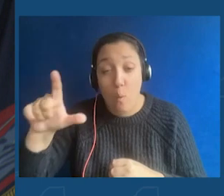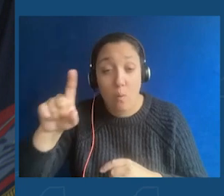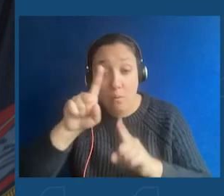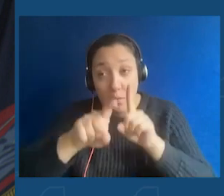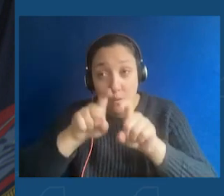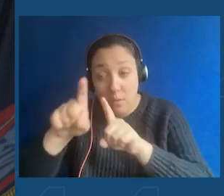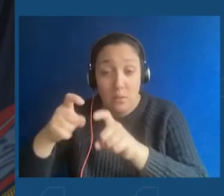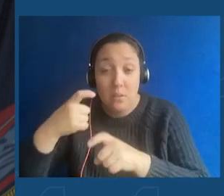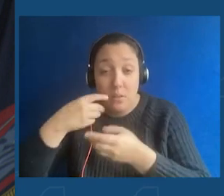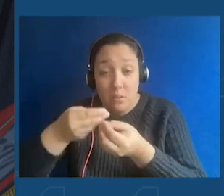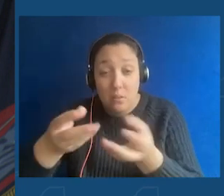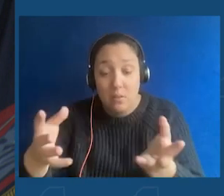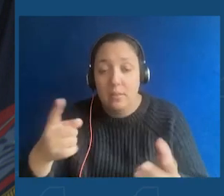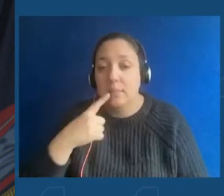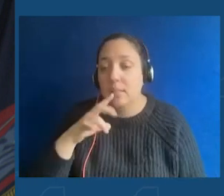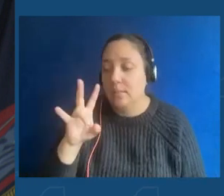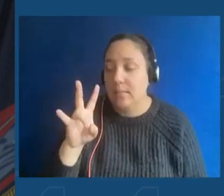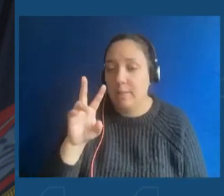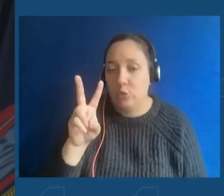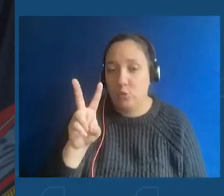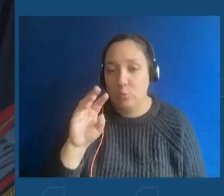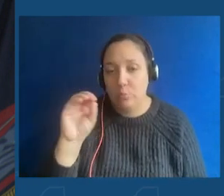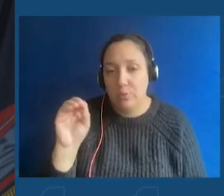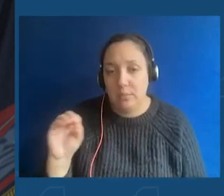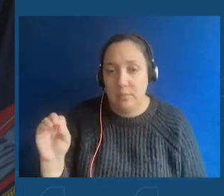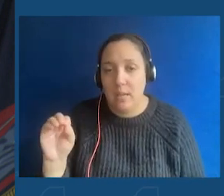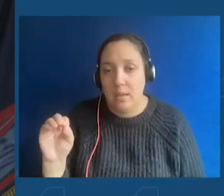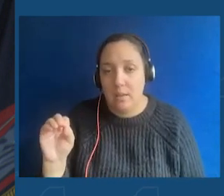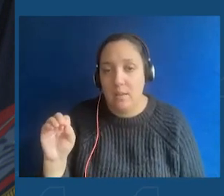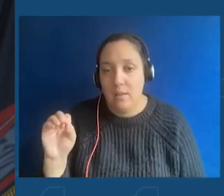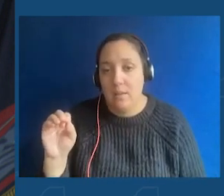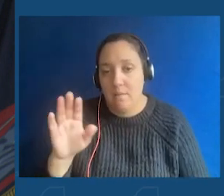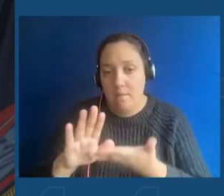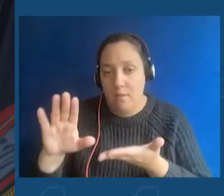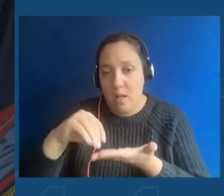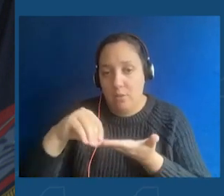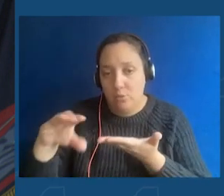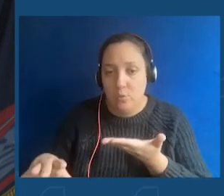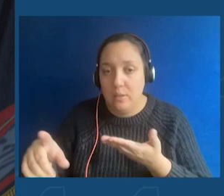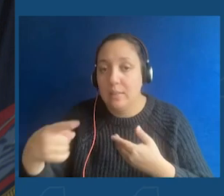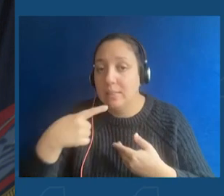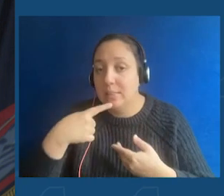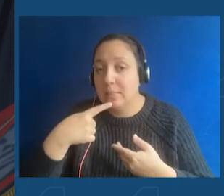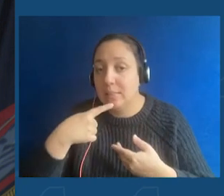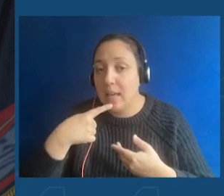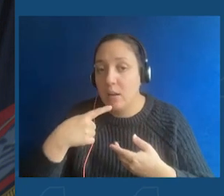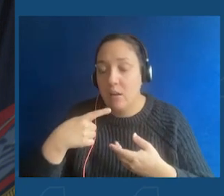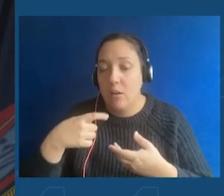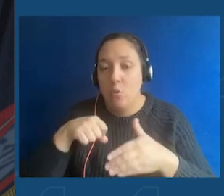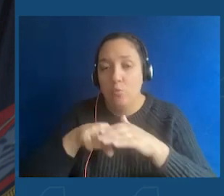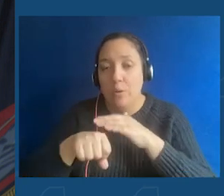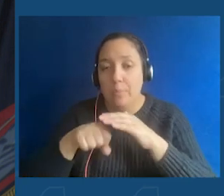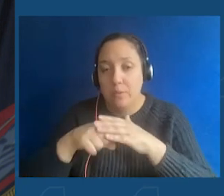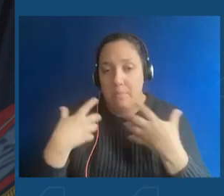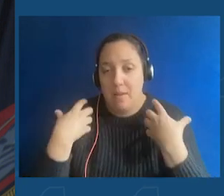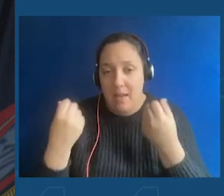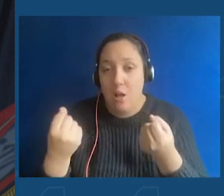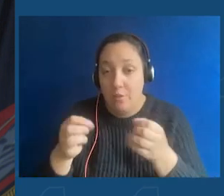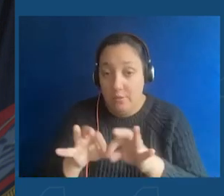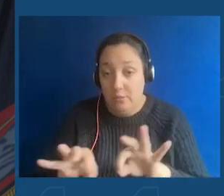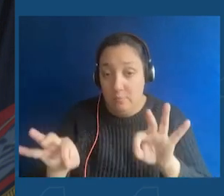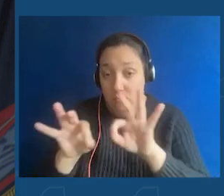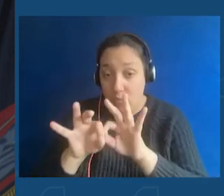found that 72% of college students say reproductive health is important, that the laws in the state